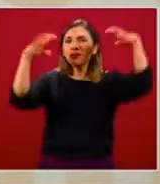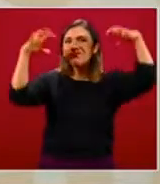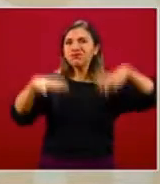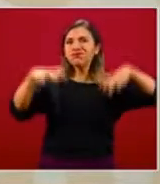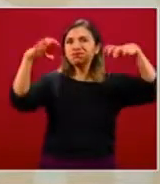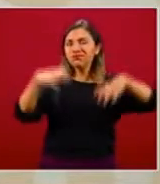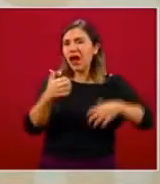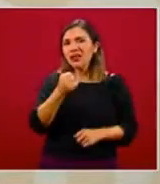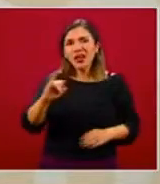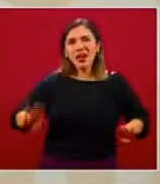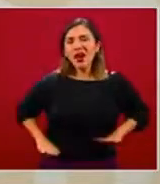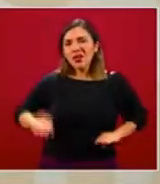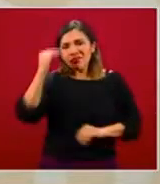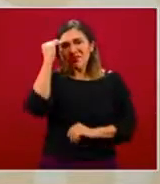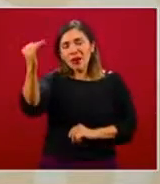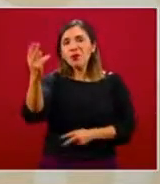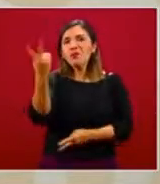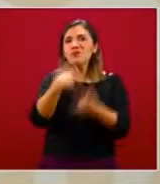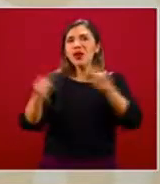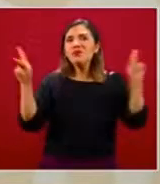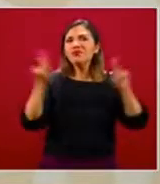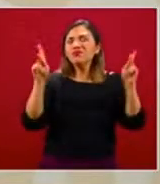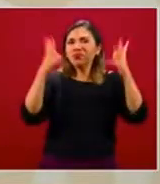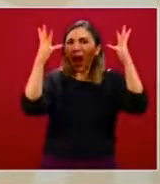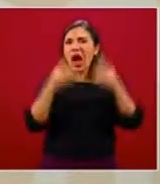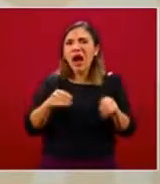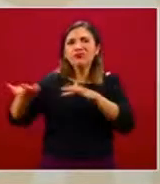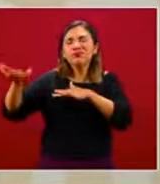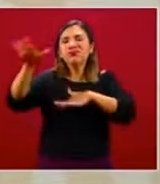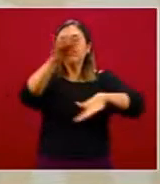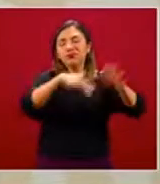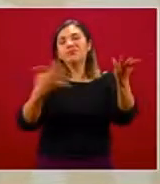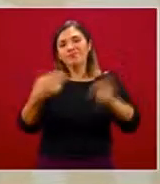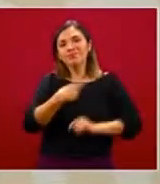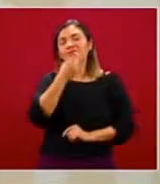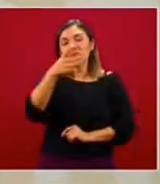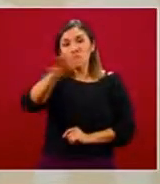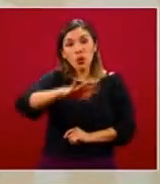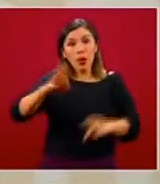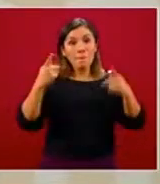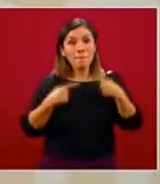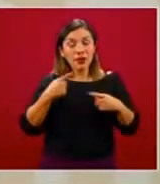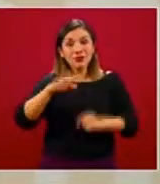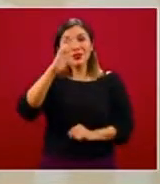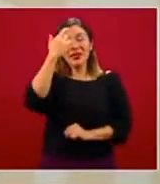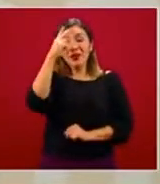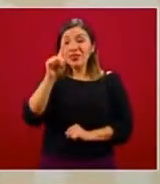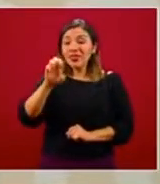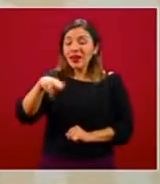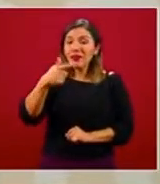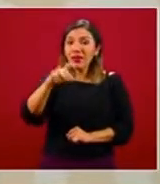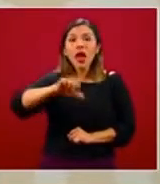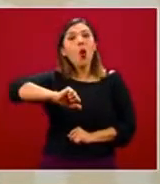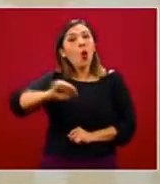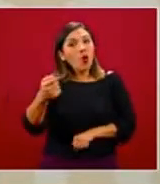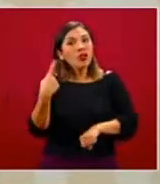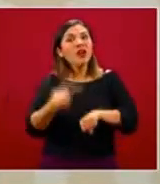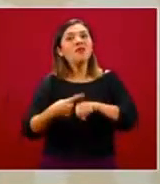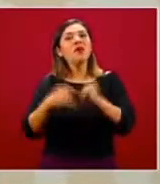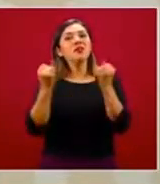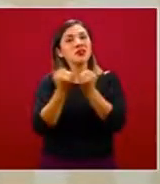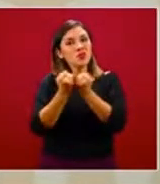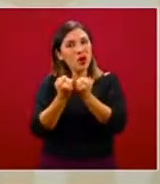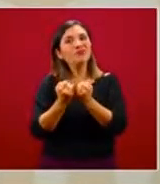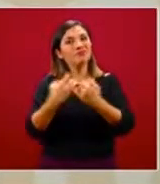empieza la temporada. Today he's here for another reason, and that's Ella había estado aquí hablando de COVID. Dr. López Ridaura ha estado al frente. Dr.